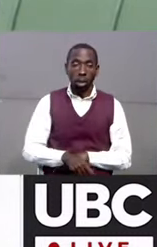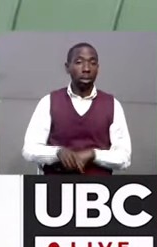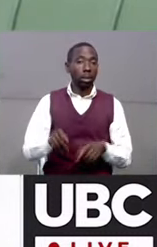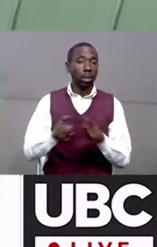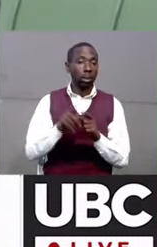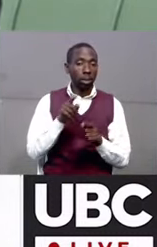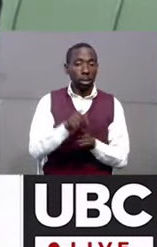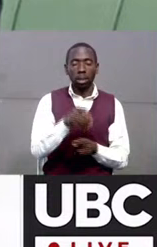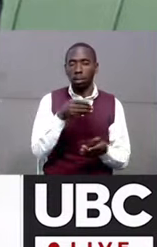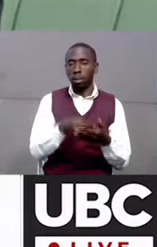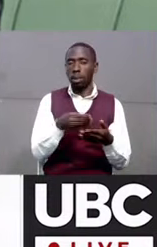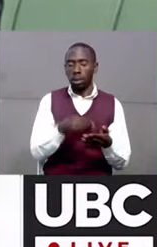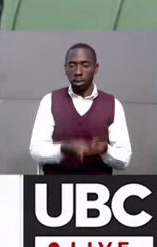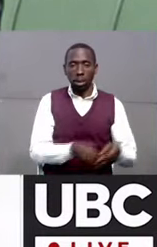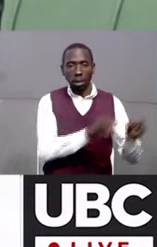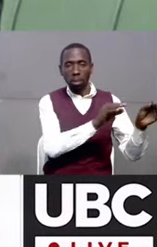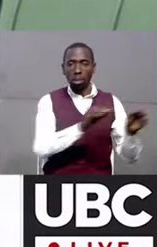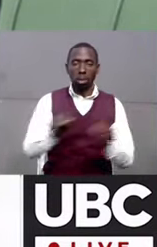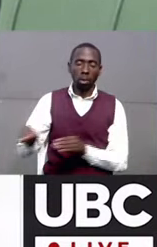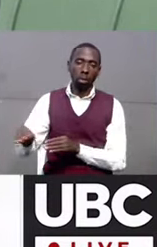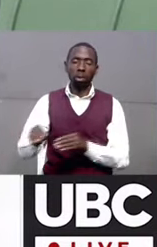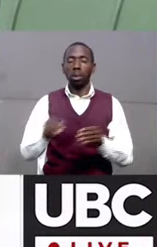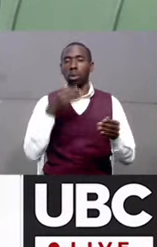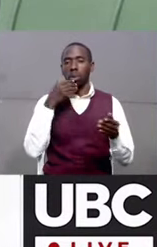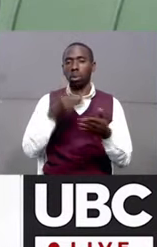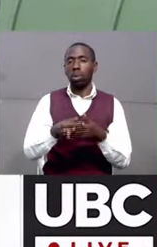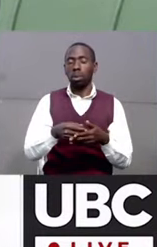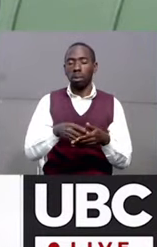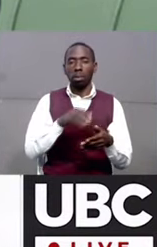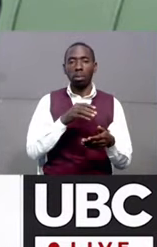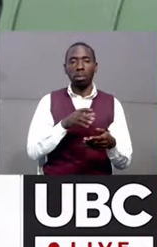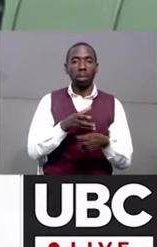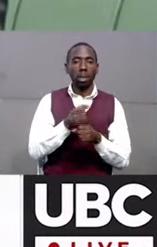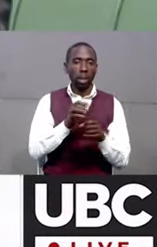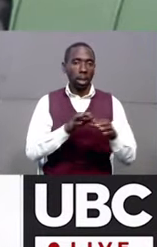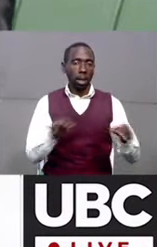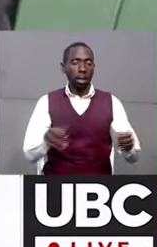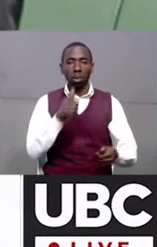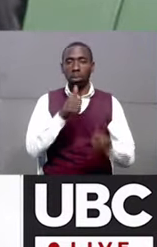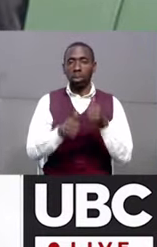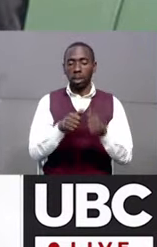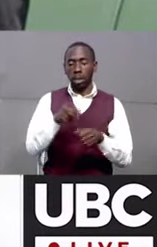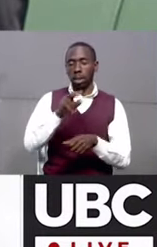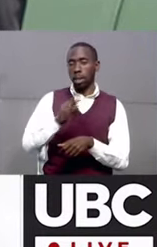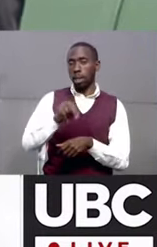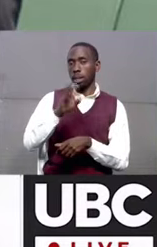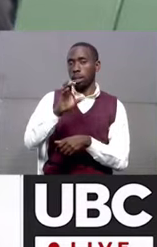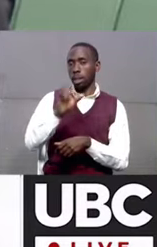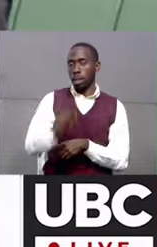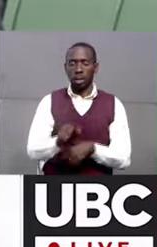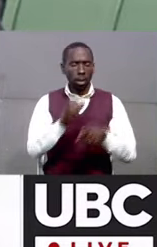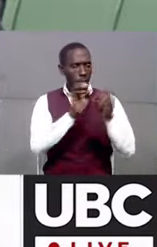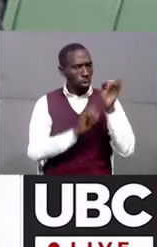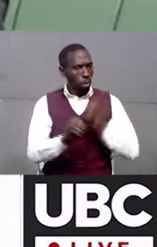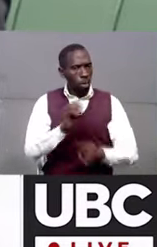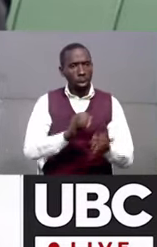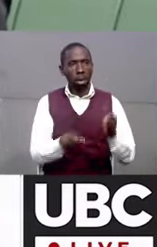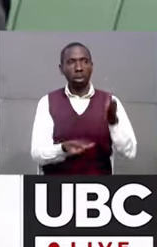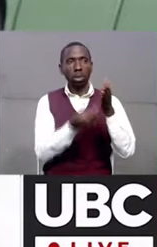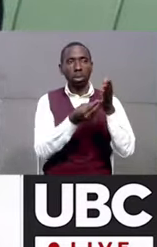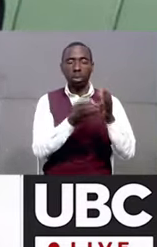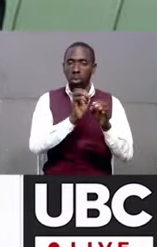funds move to the appropriate vote, which is National Council for Sports. No addition, no